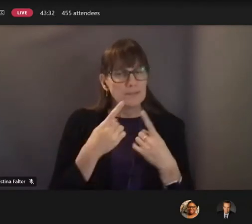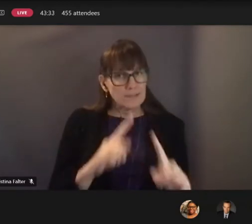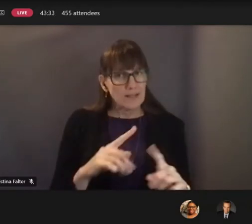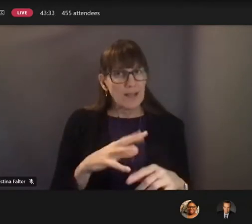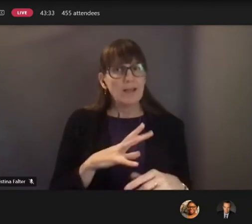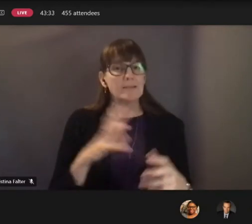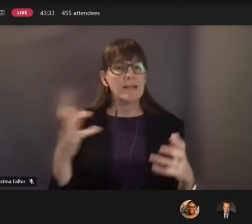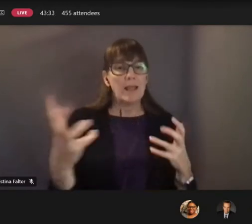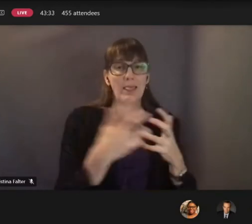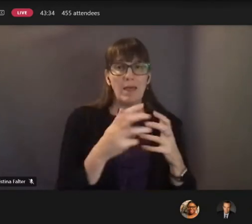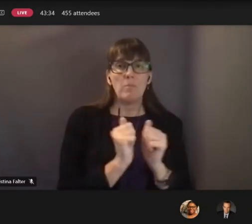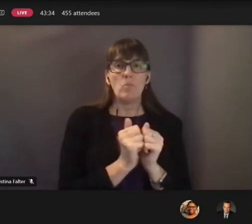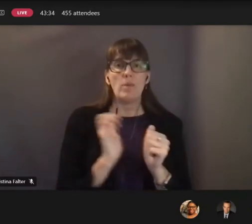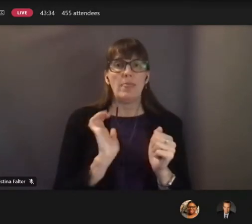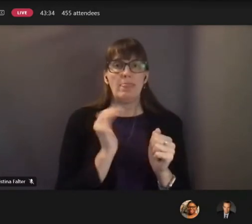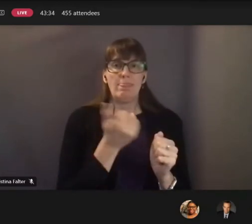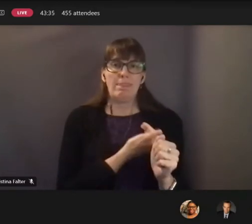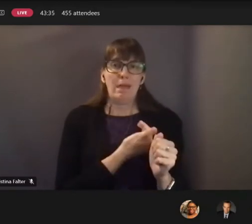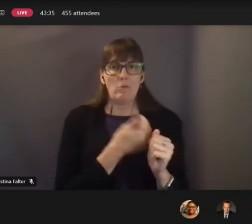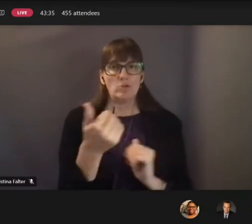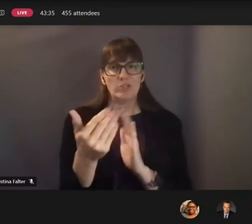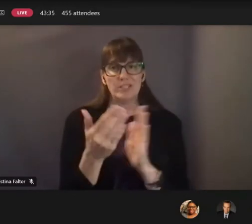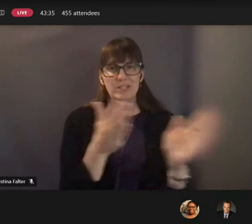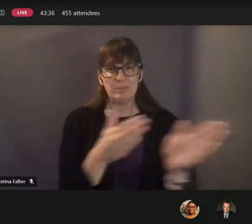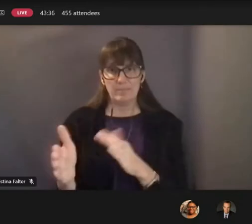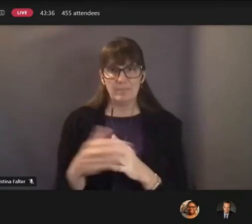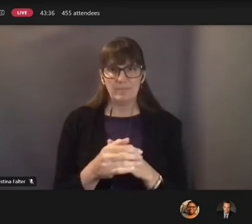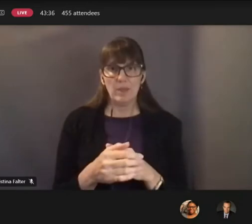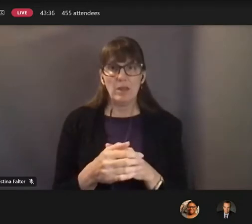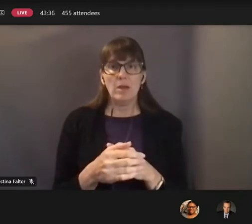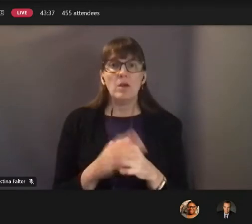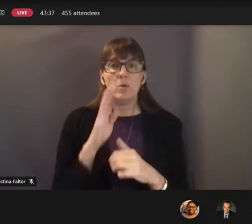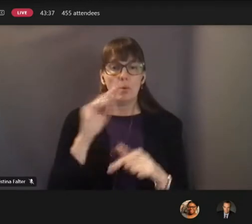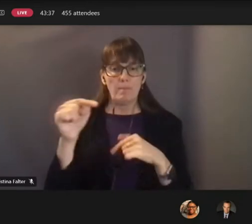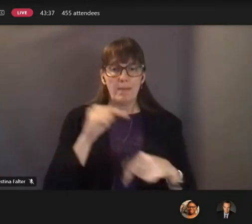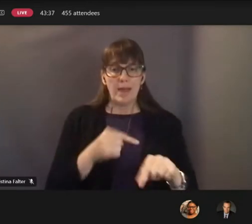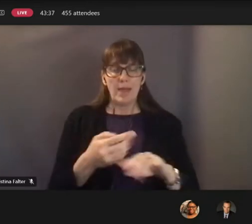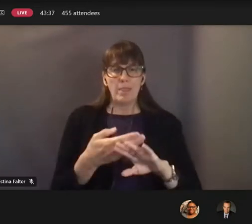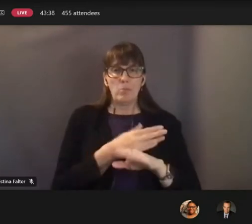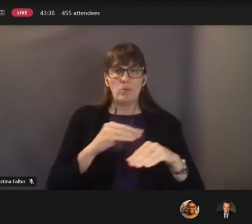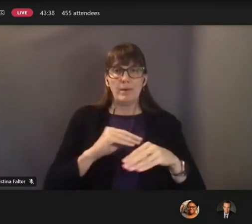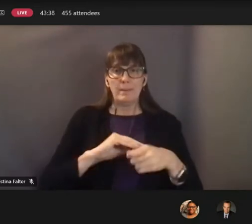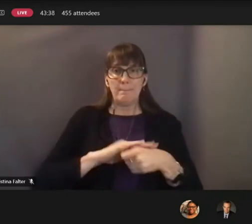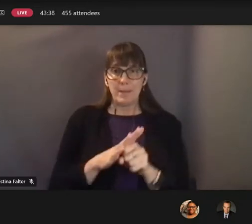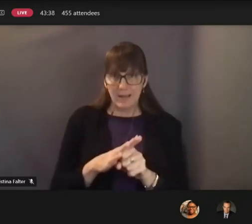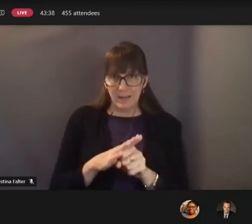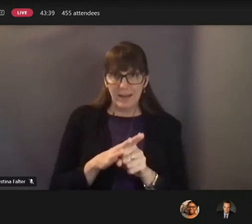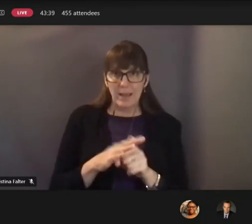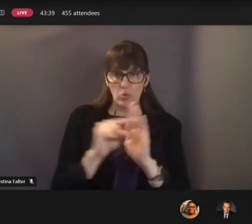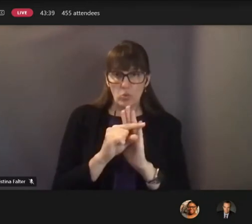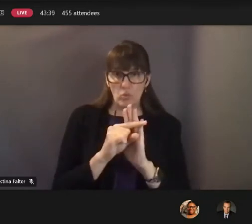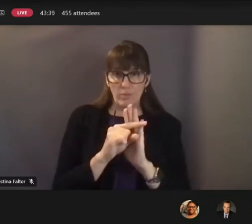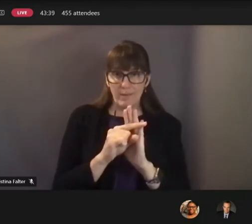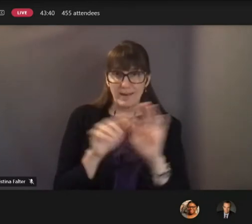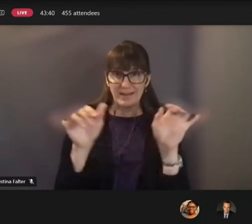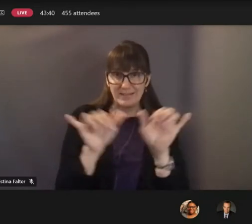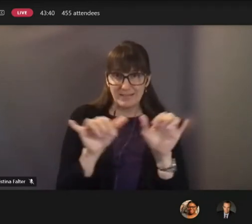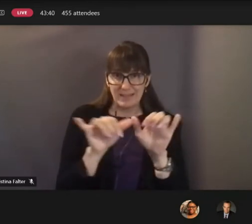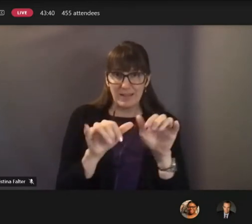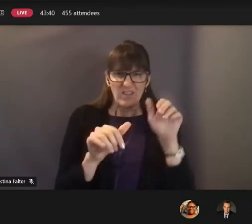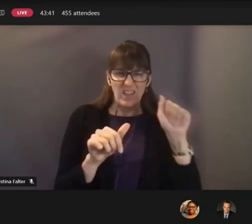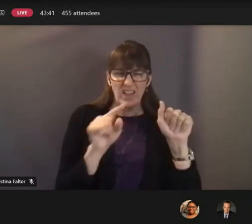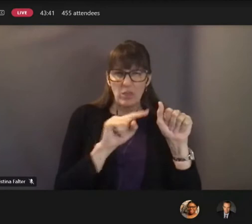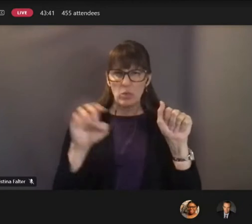plan. We will return to the pre-pandemic grading scale, which means that for secondary students, the grading scale will be A through E for most